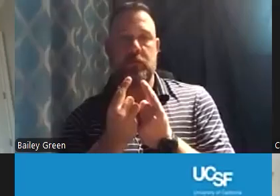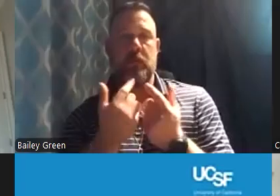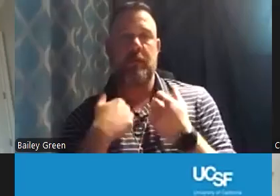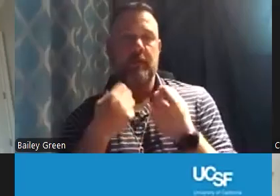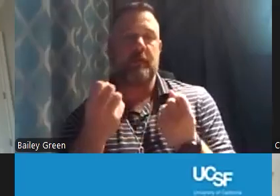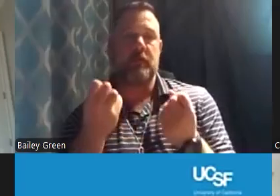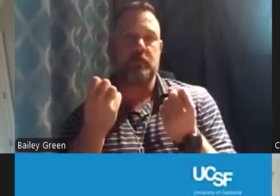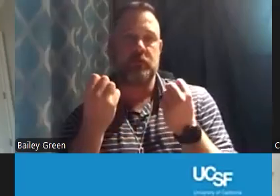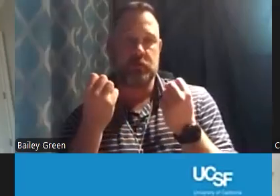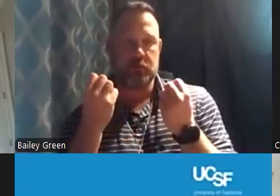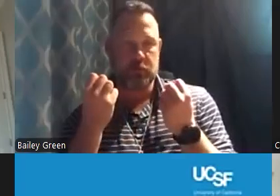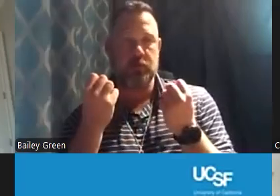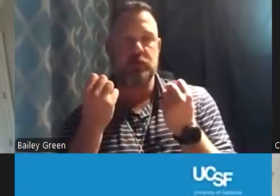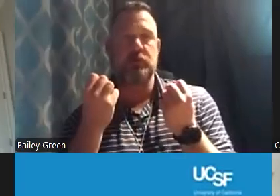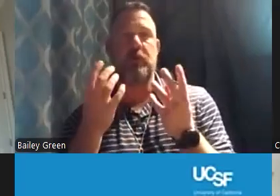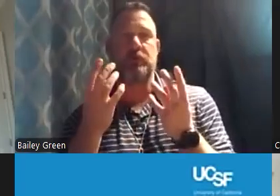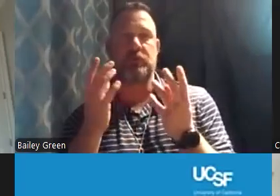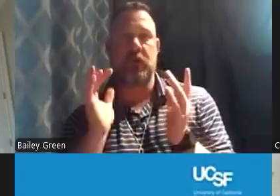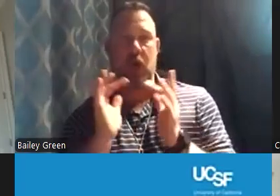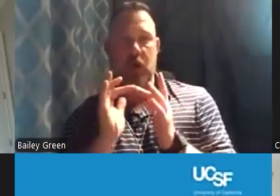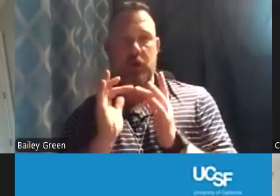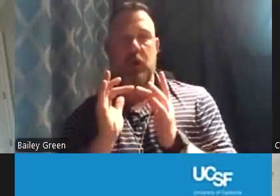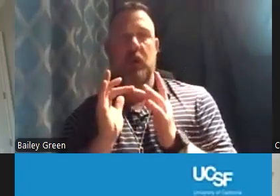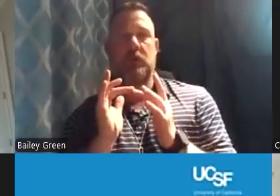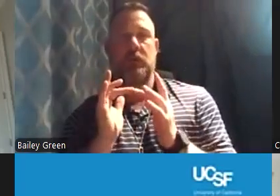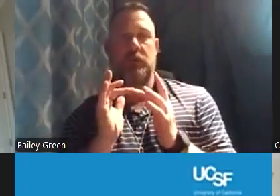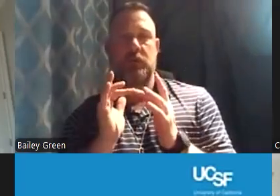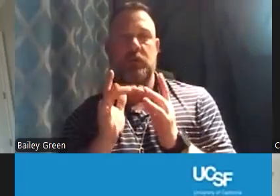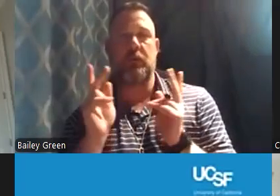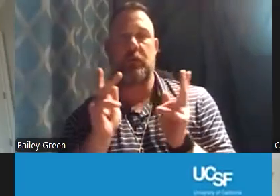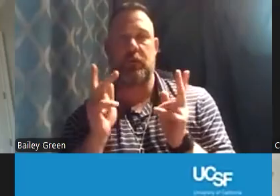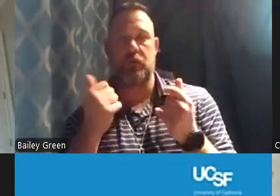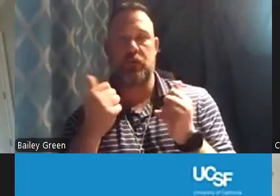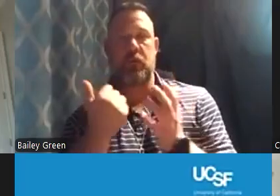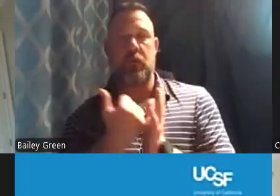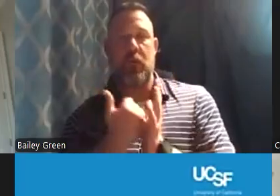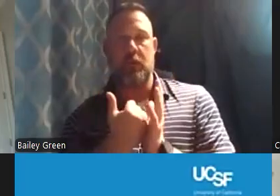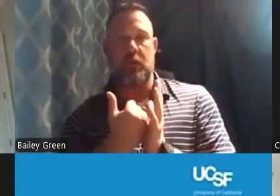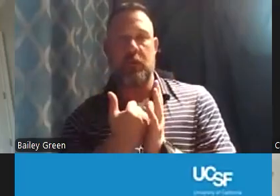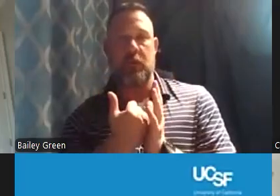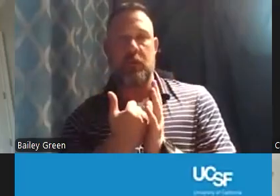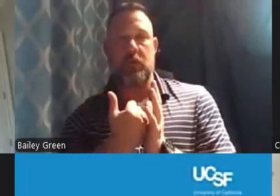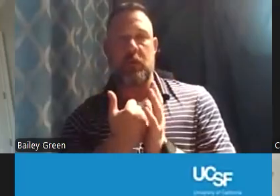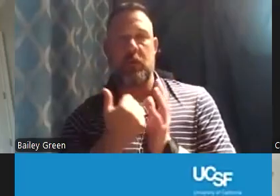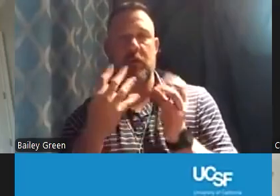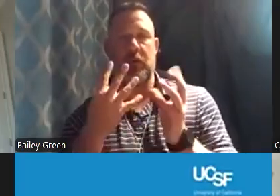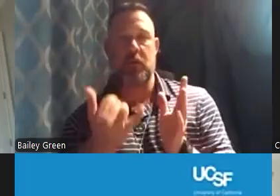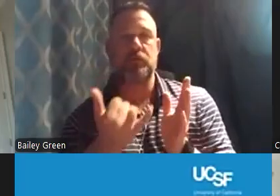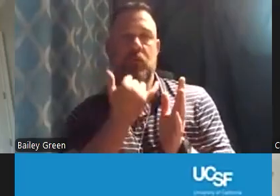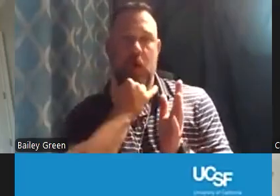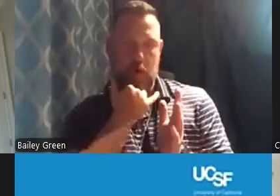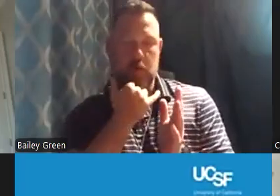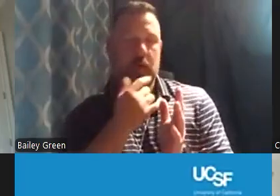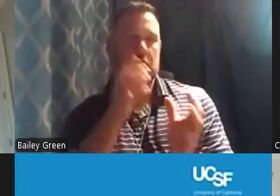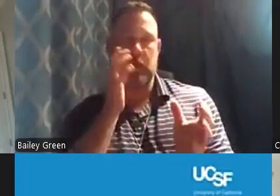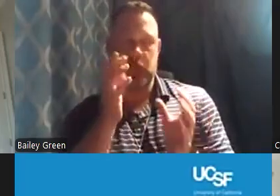much contact with the people that we're trying to help, and so much of it goes wrong. I mean, I just hear